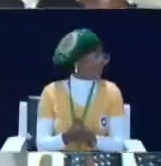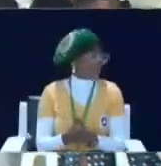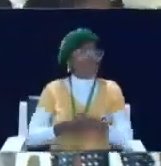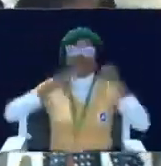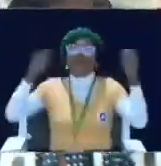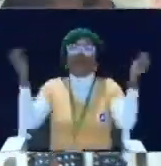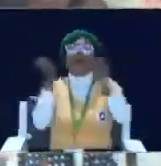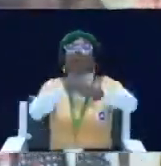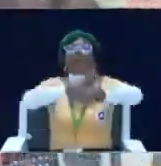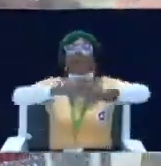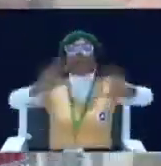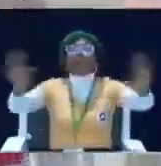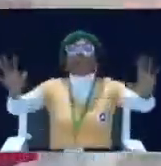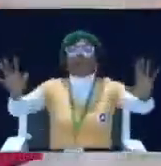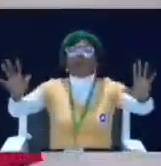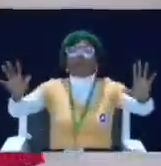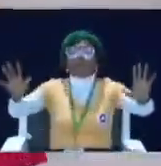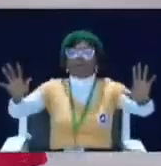Hallelujah.